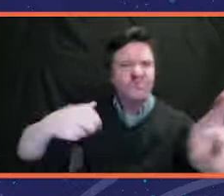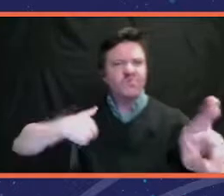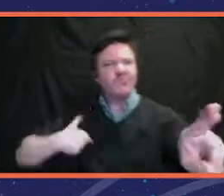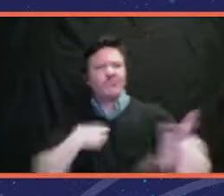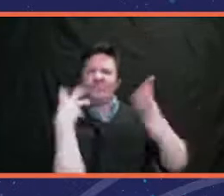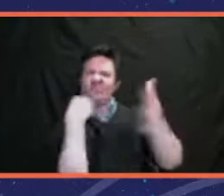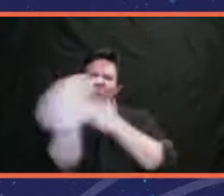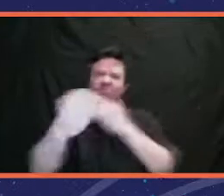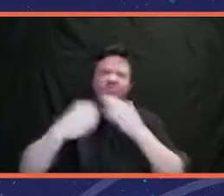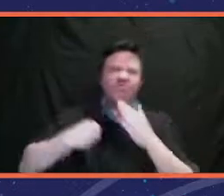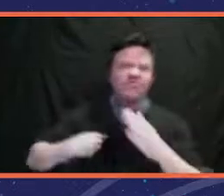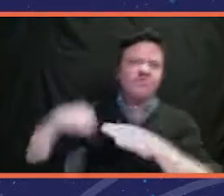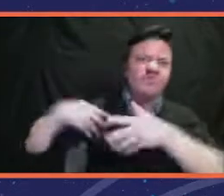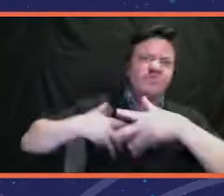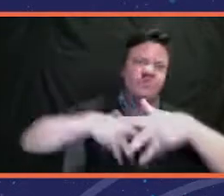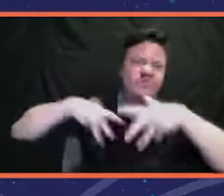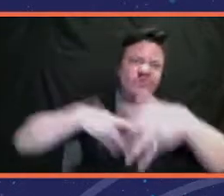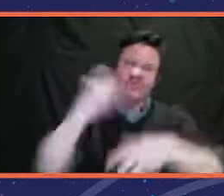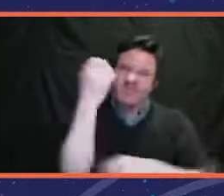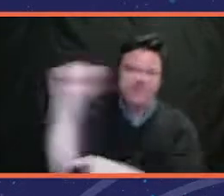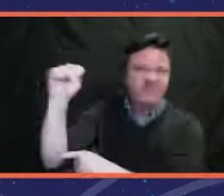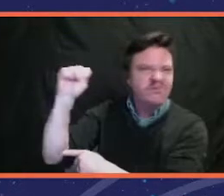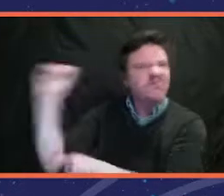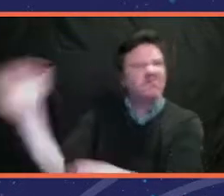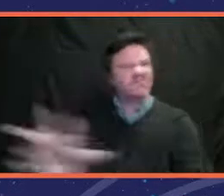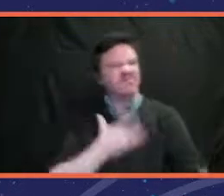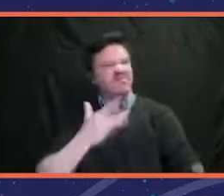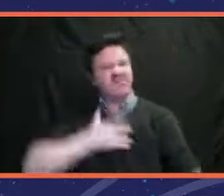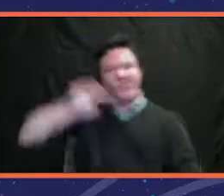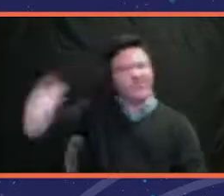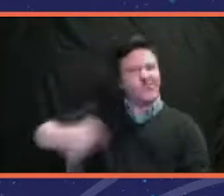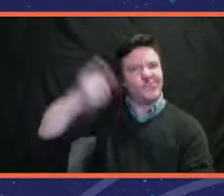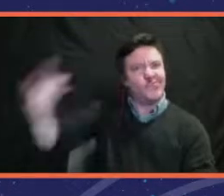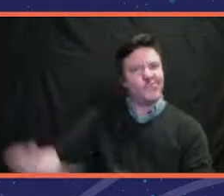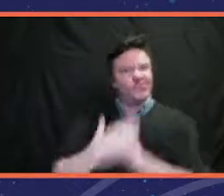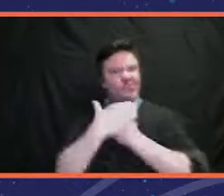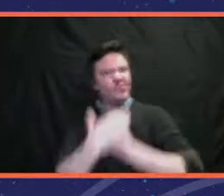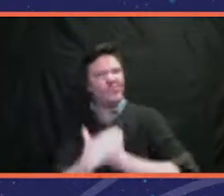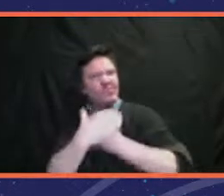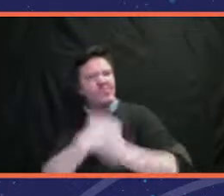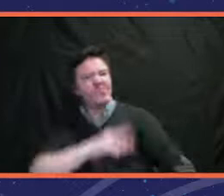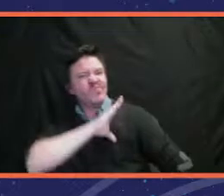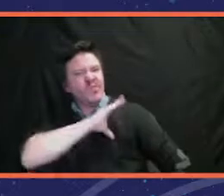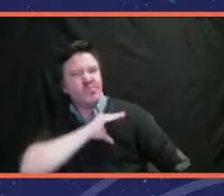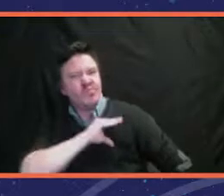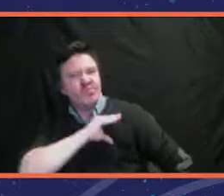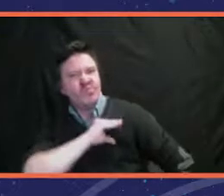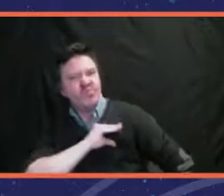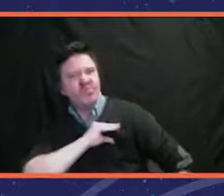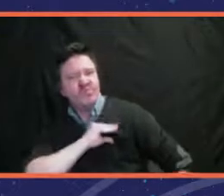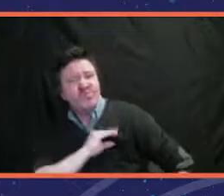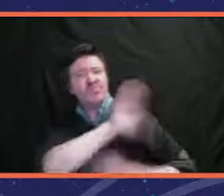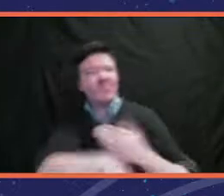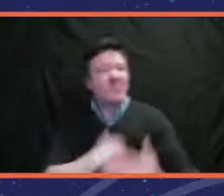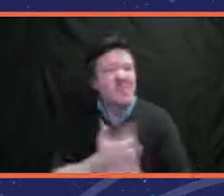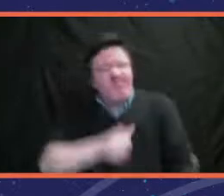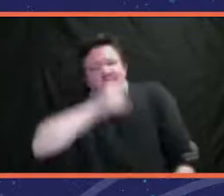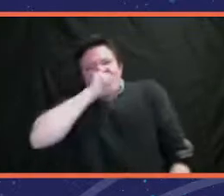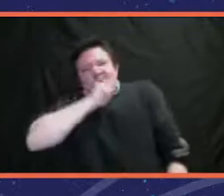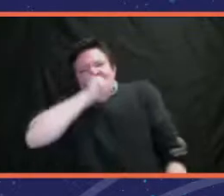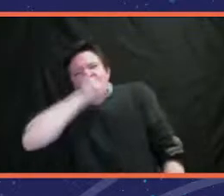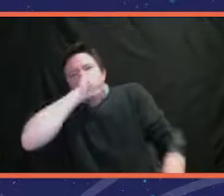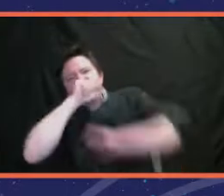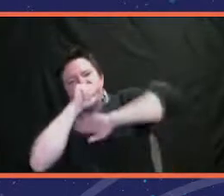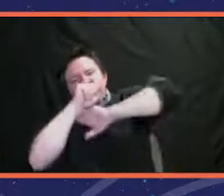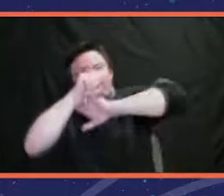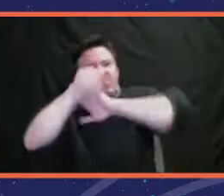Felt the bottom. Sick to the rage and the discouragement. Had to take all of the treatment and we hurting it. Not an